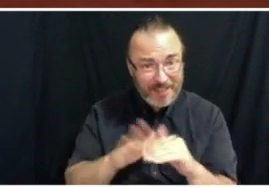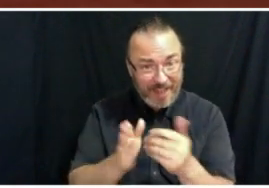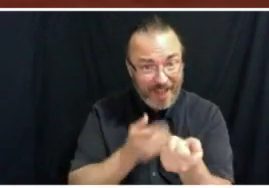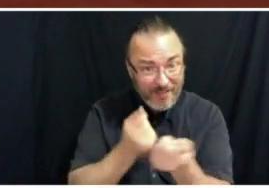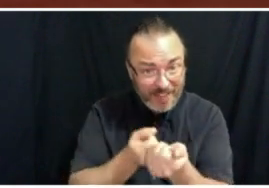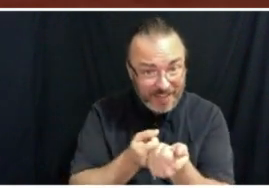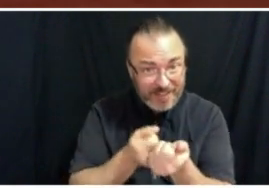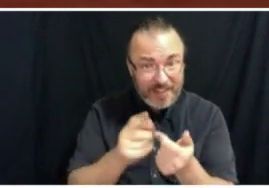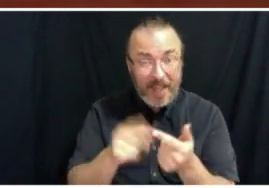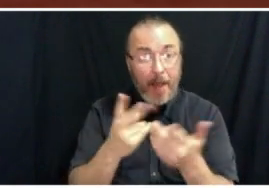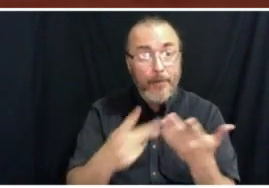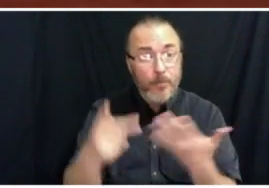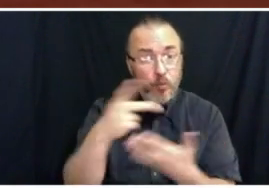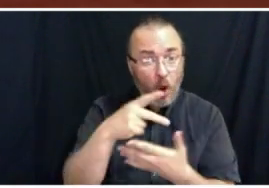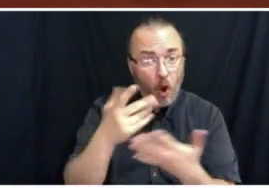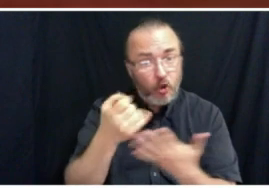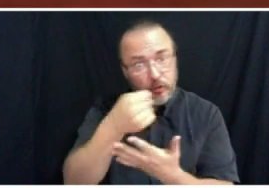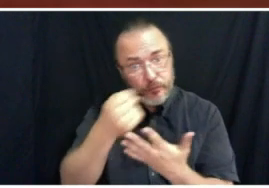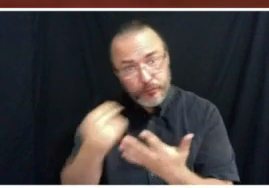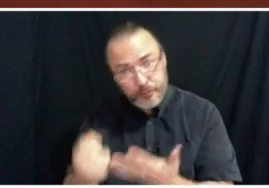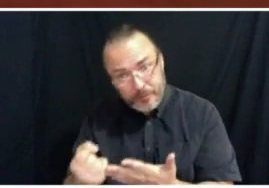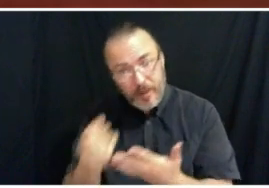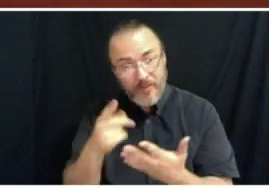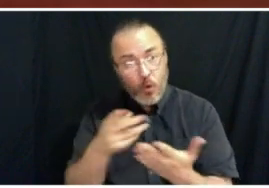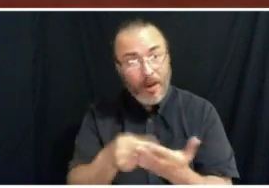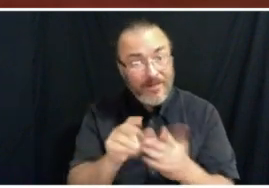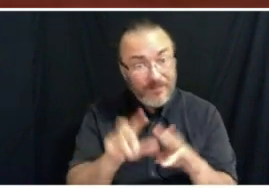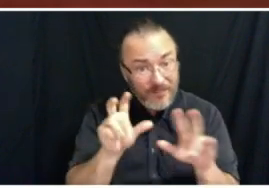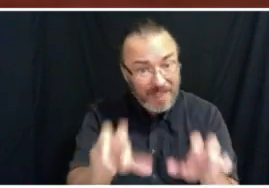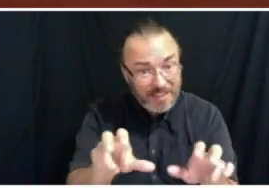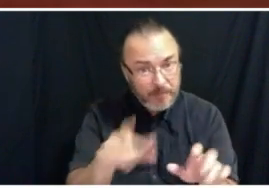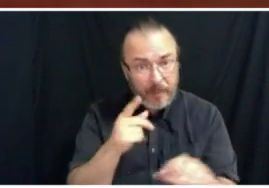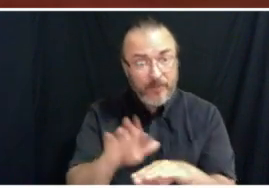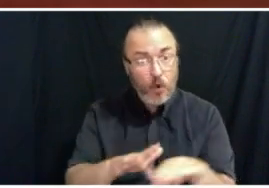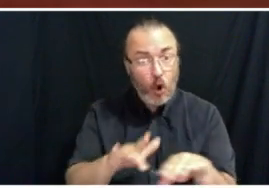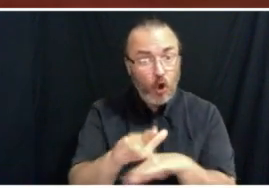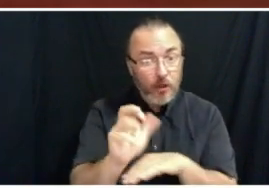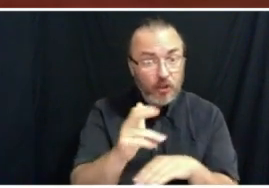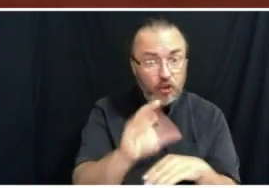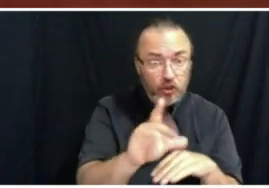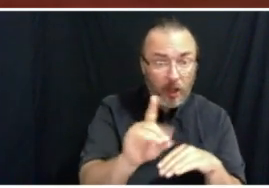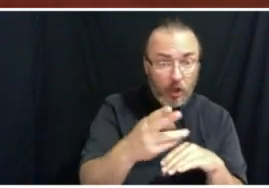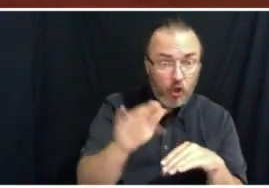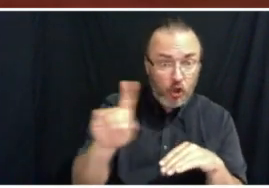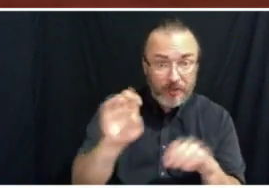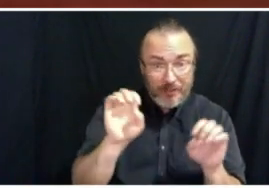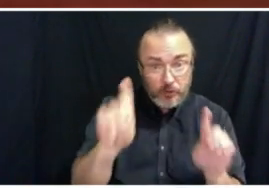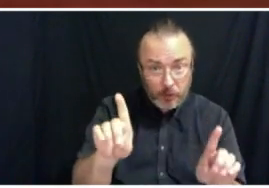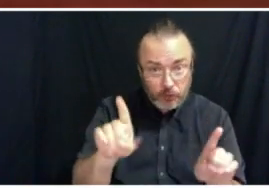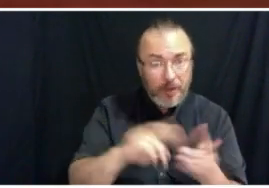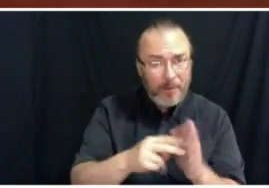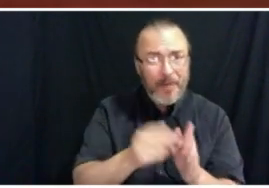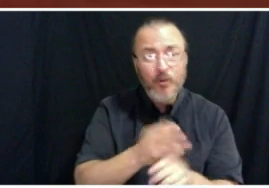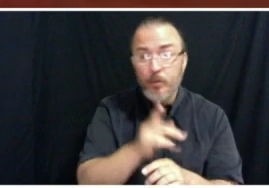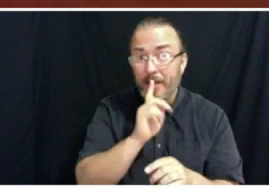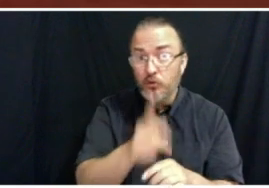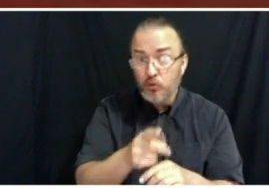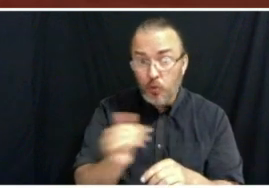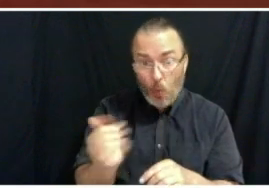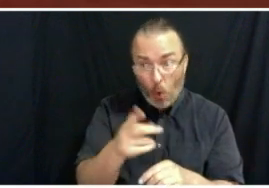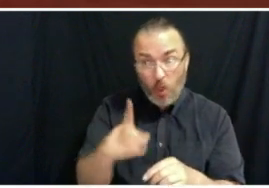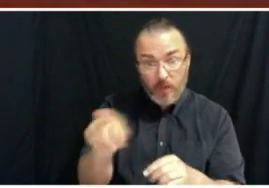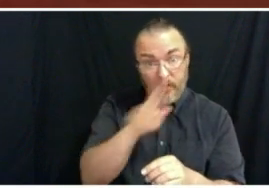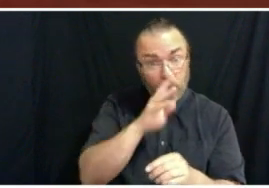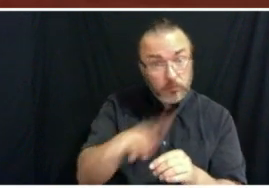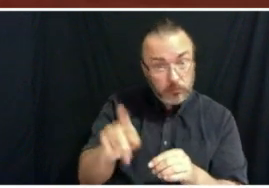prioritization of investments in early childhood education by ensuring that all marginalized children, such as those